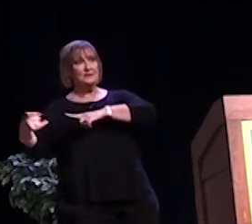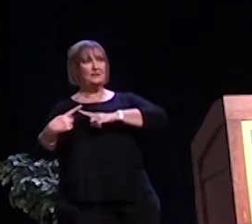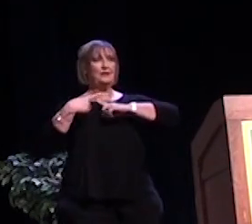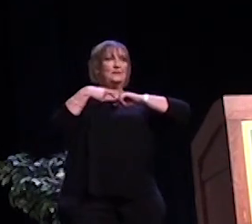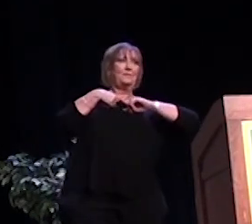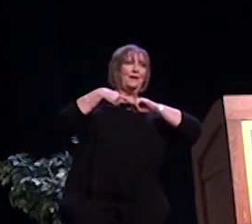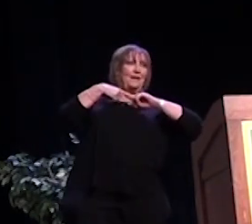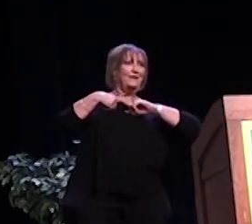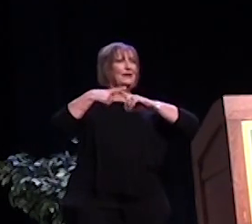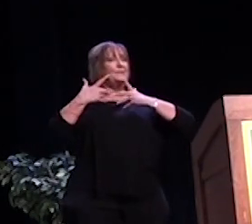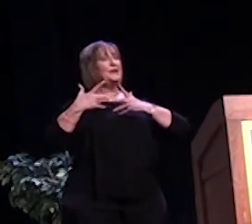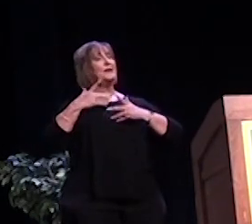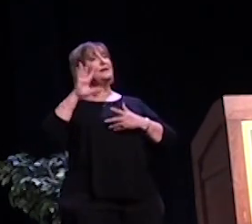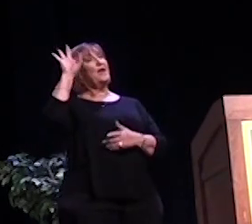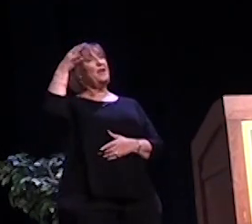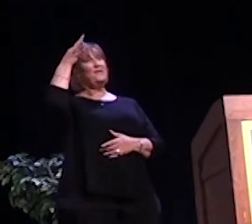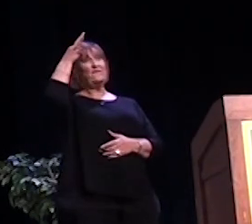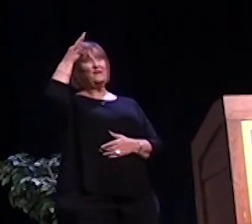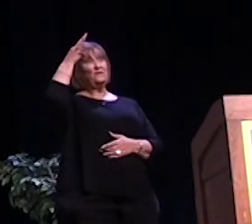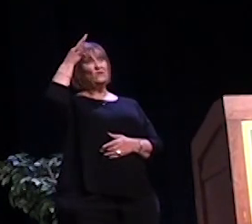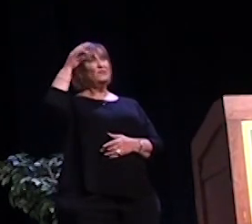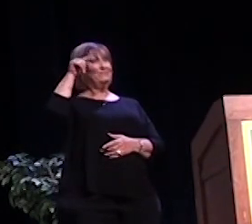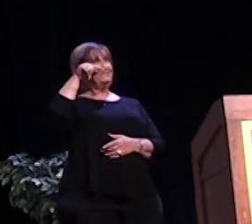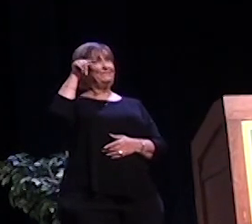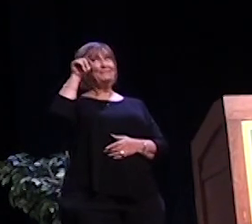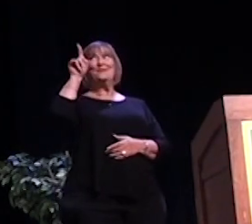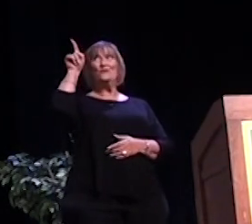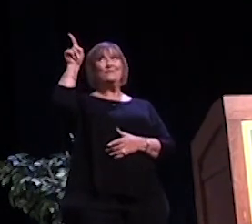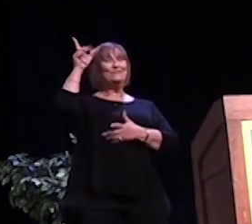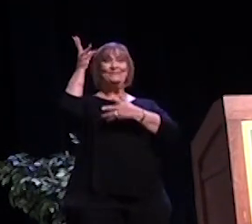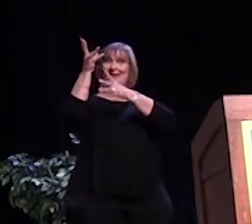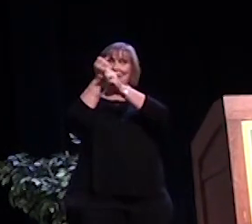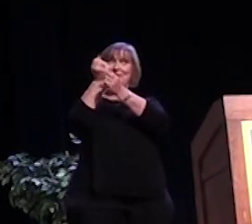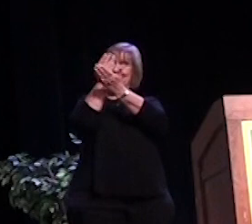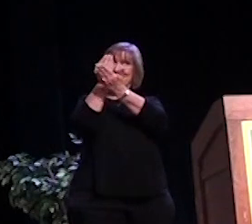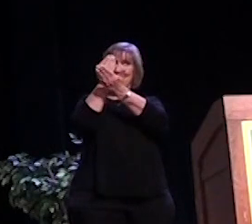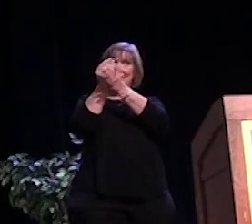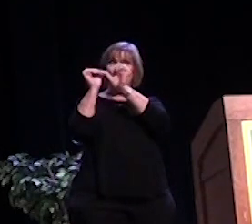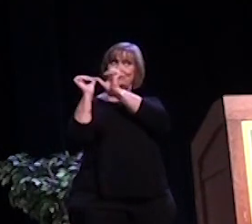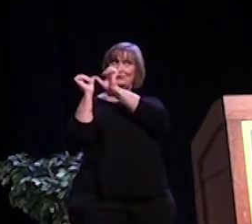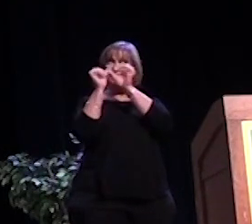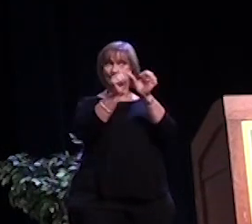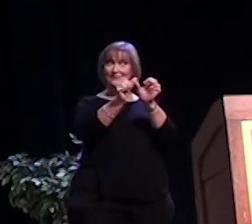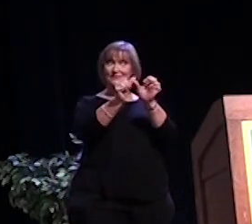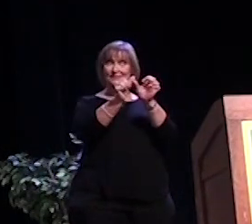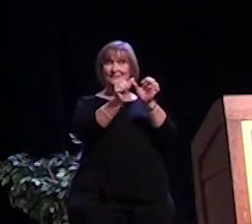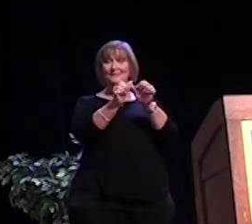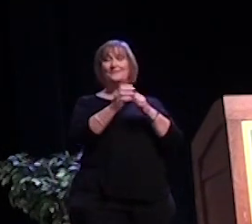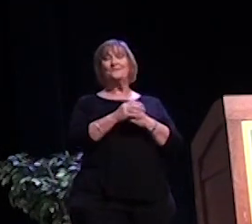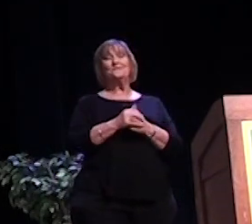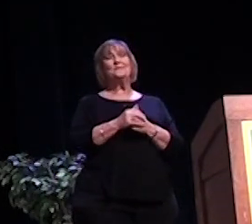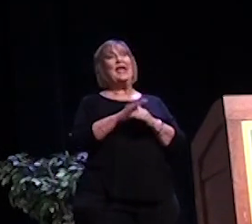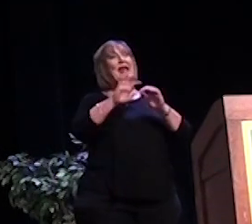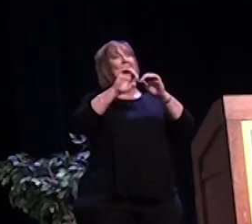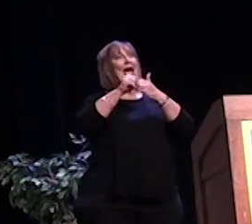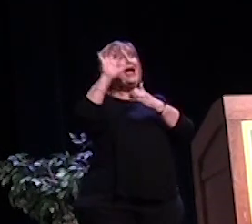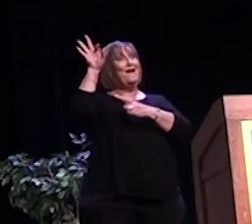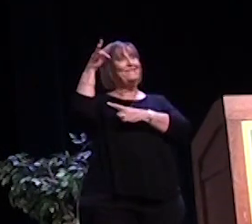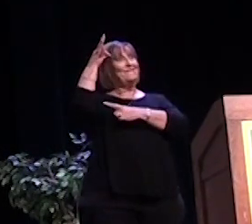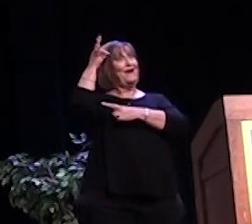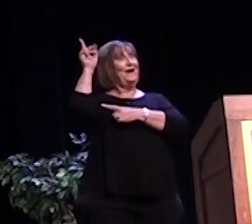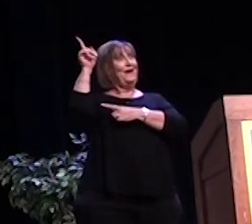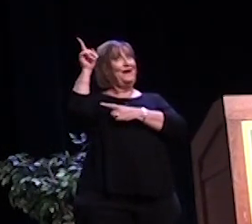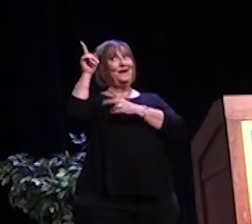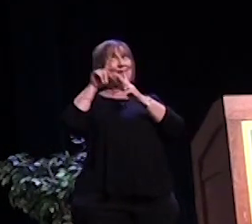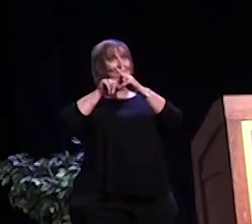The way that the federal government works, and they're a big part of our sustaining operations, right? And the way that we work,